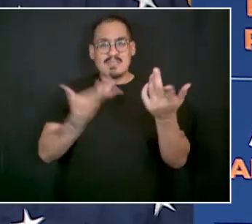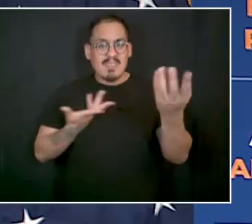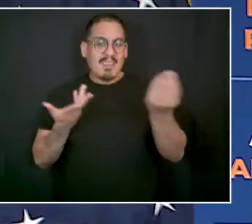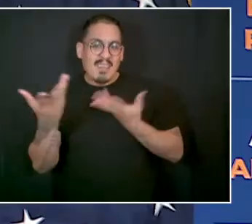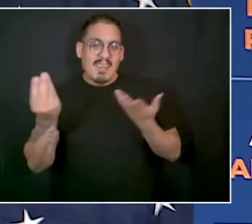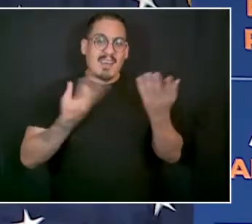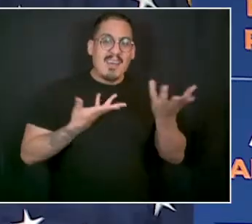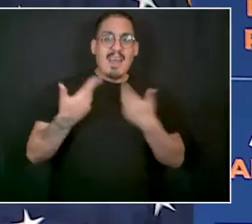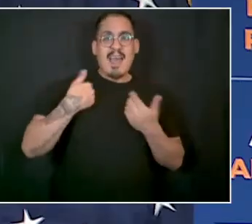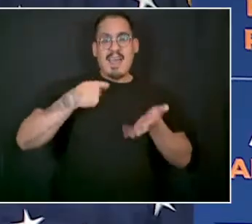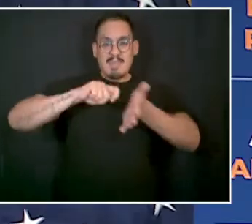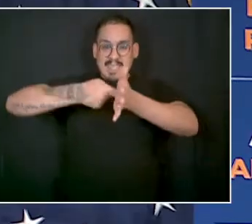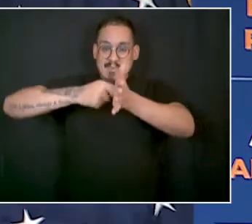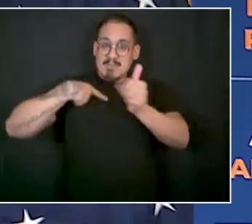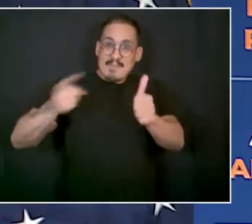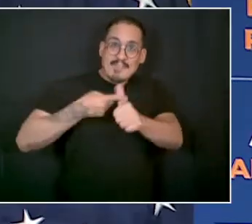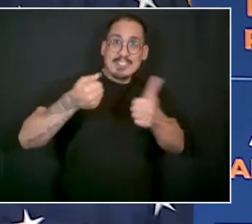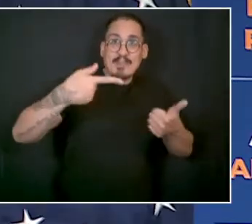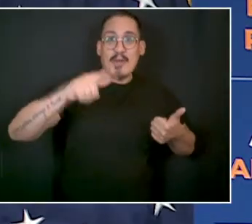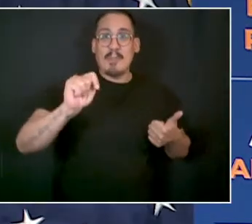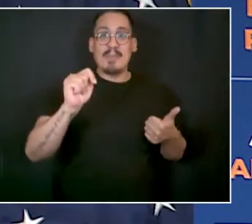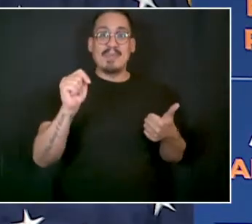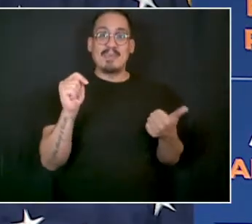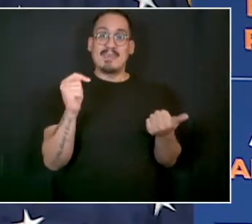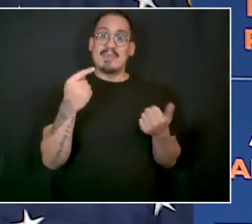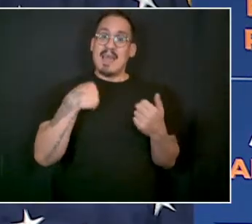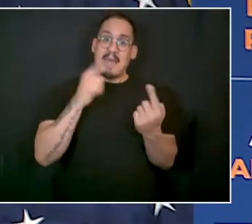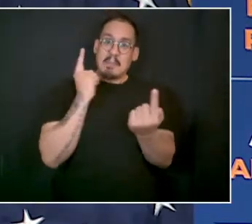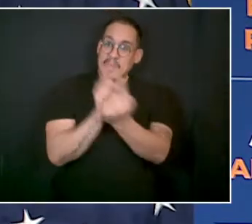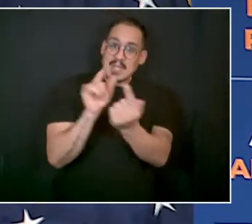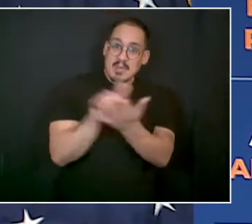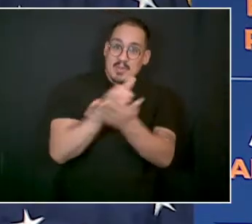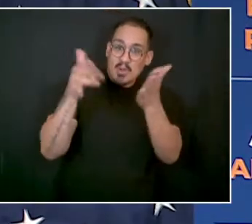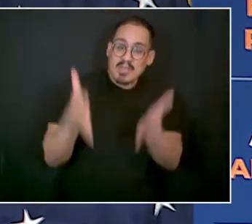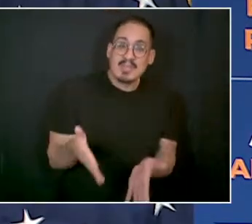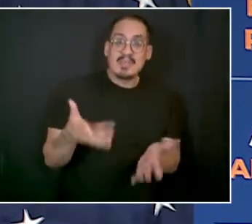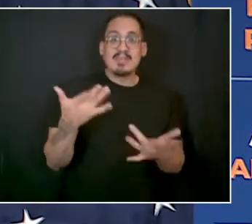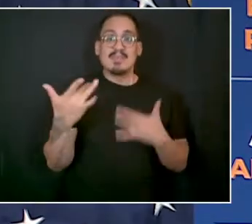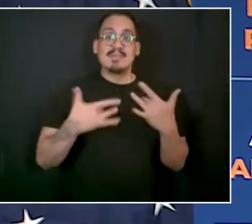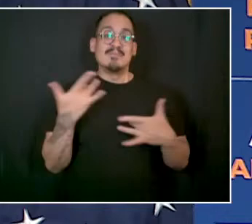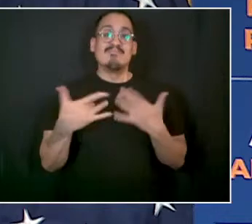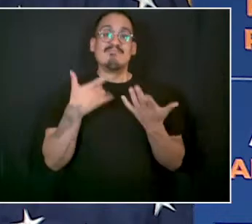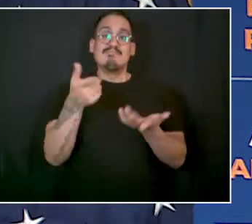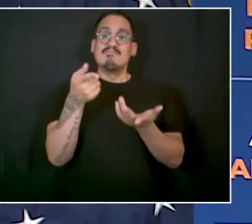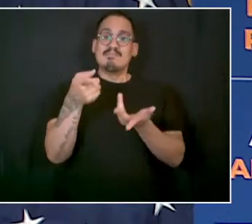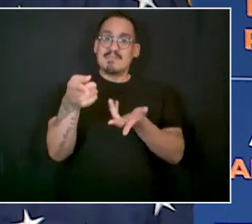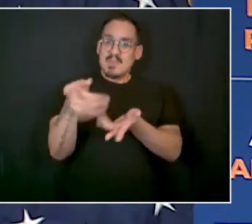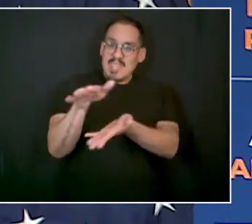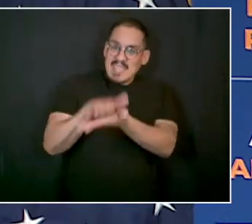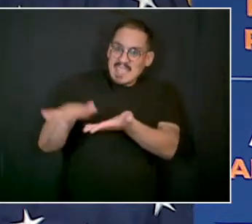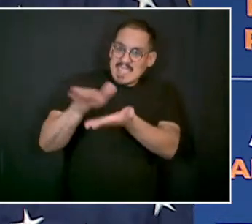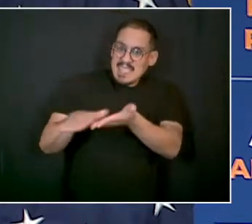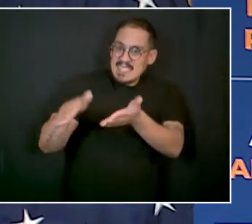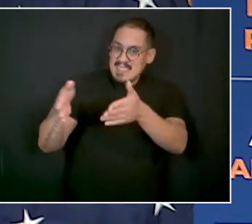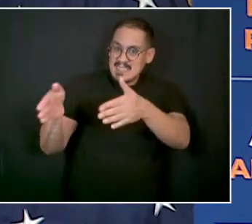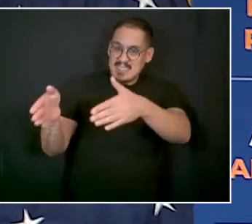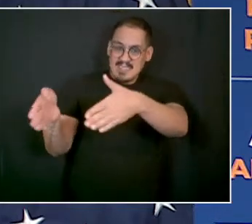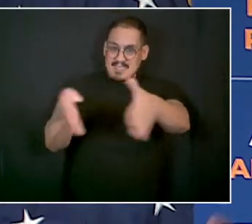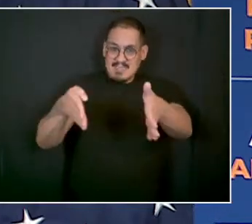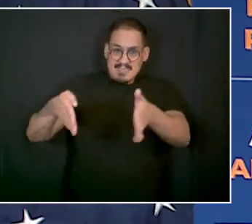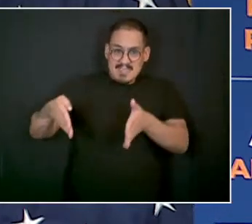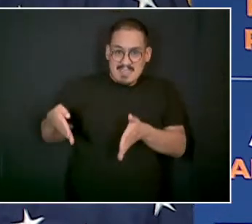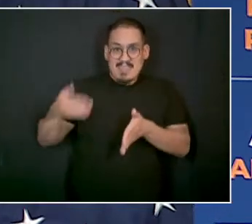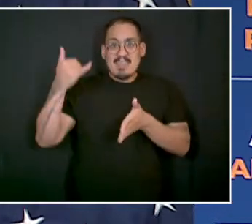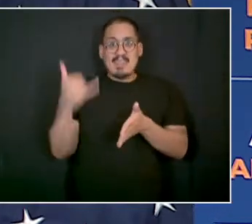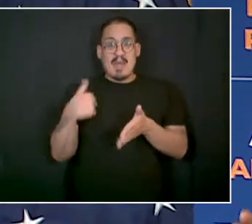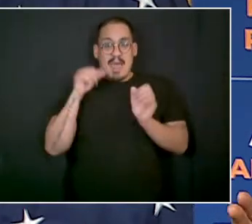to my first apartment, when I meet New Yorkers and say, you cleaned up this encampment and now I can play